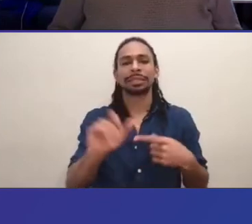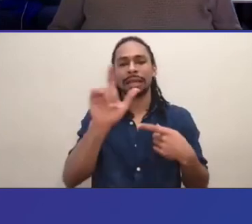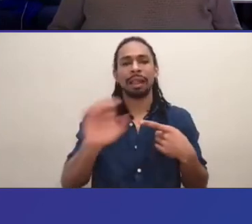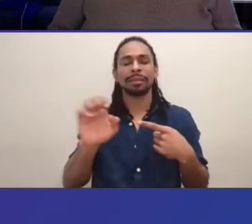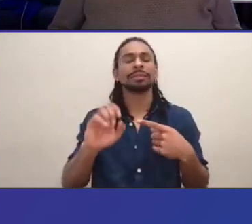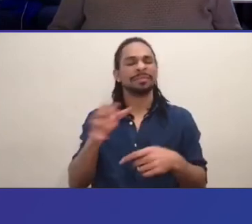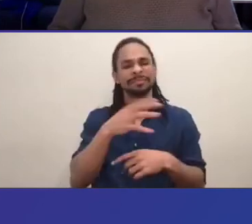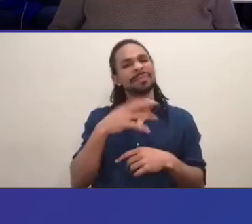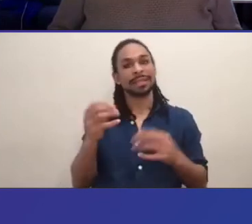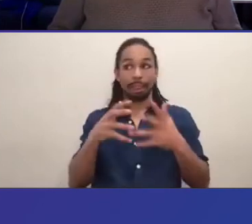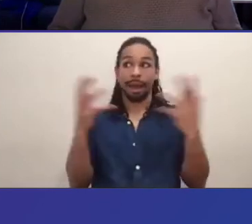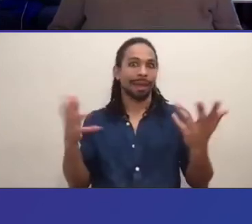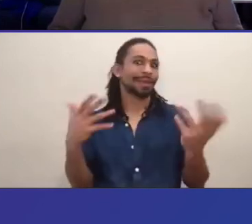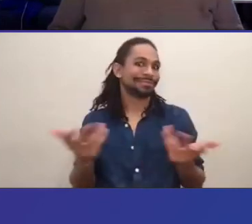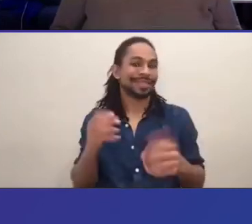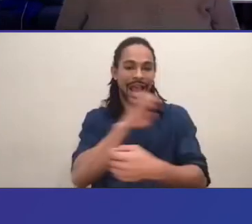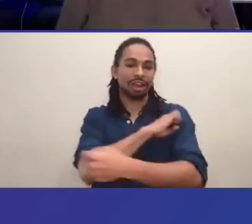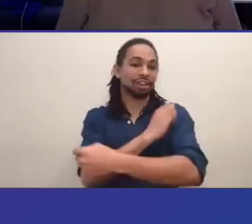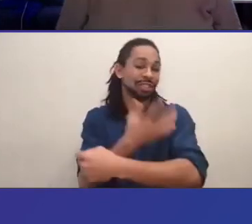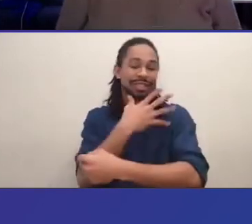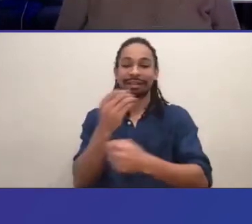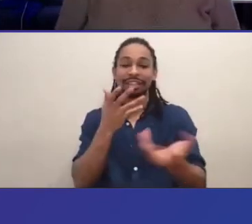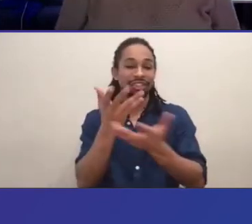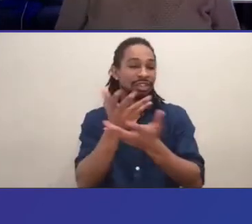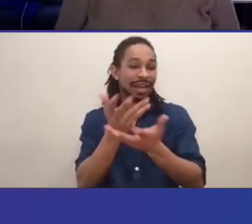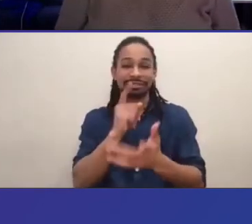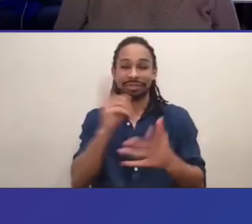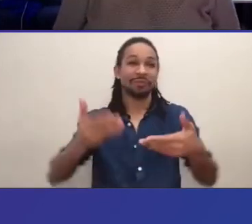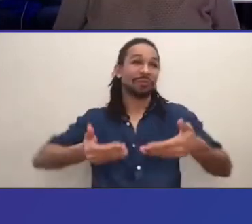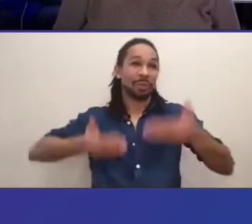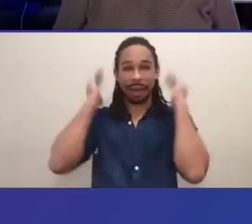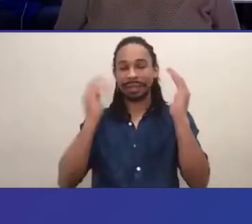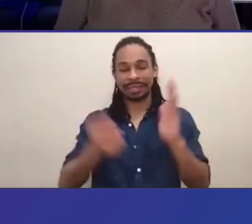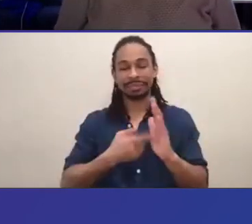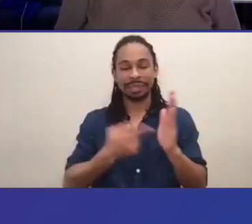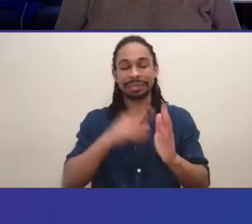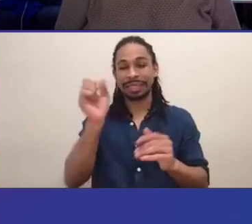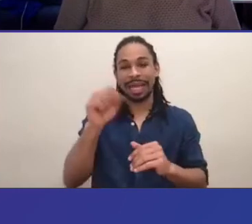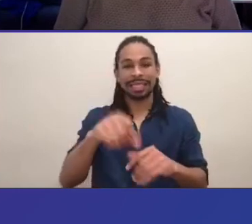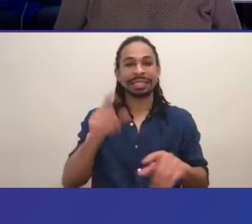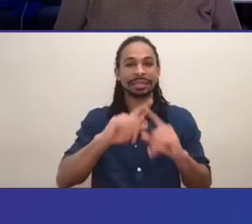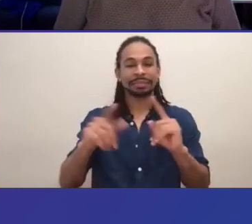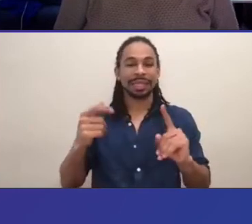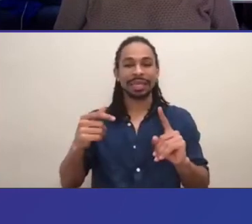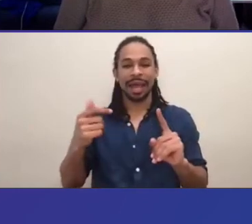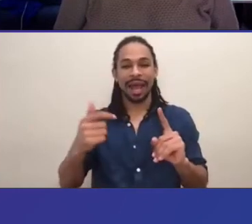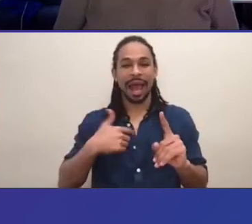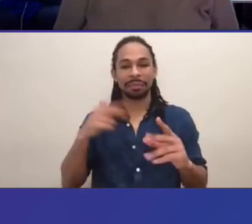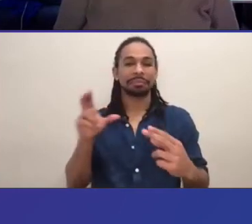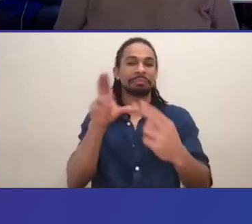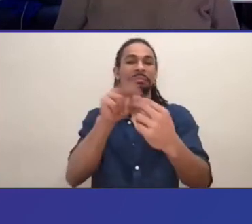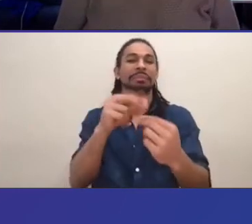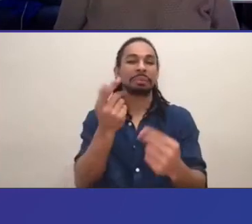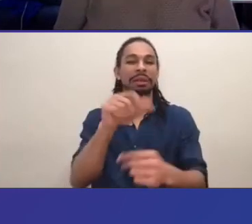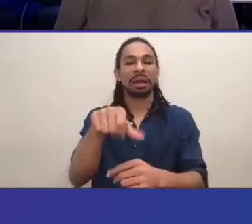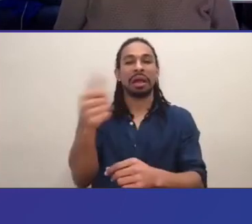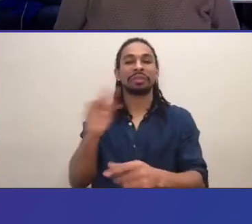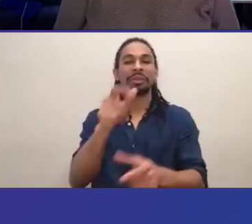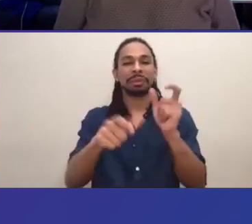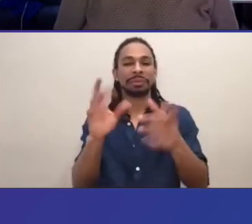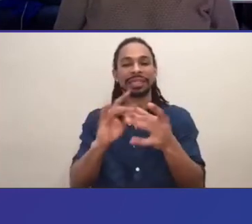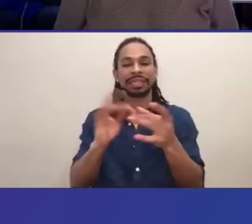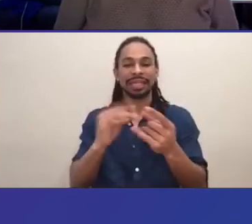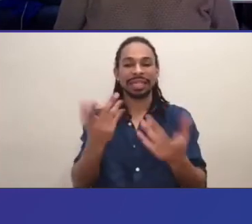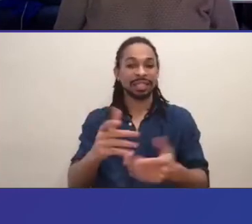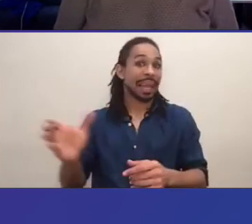it's like an energy and exchange that's overwhelming. But it's, as I'm bouncing off what others have said, which is, it's listening